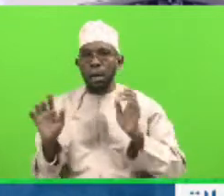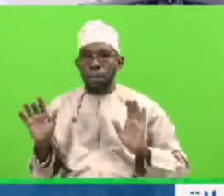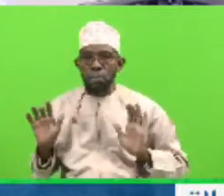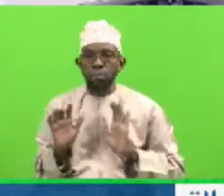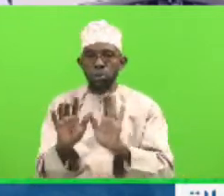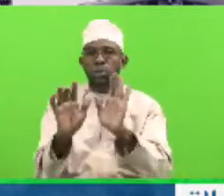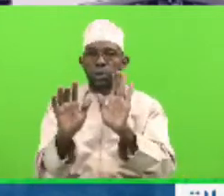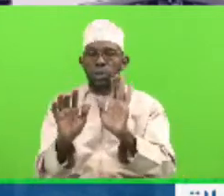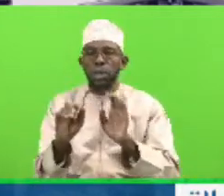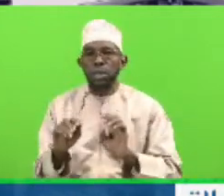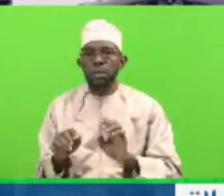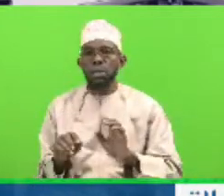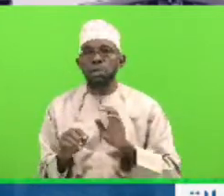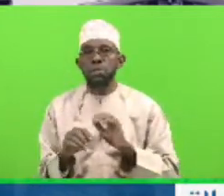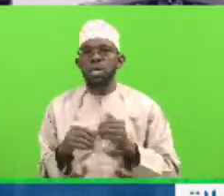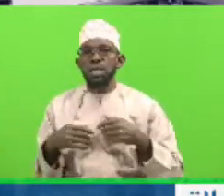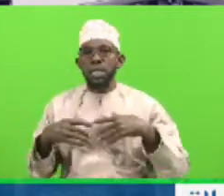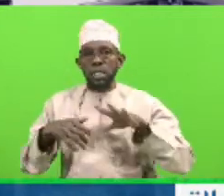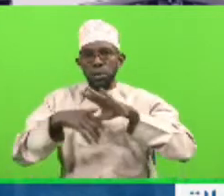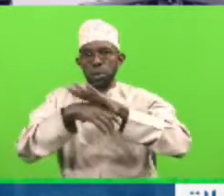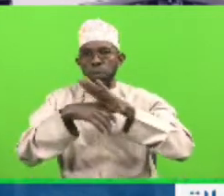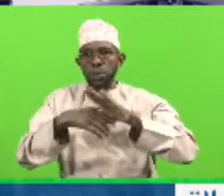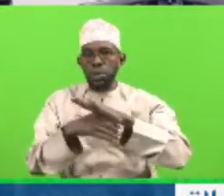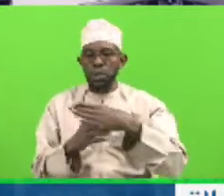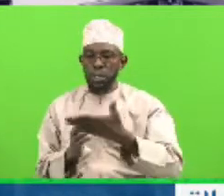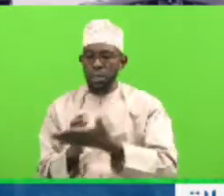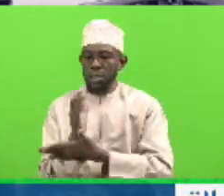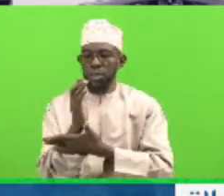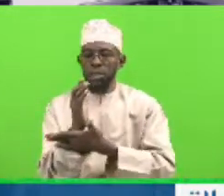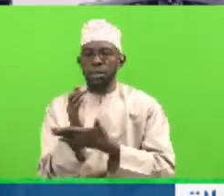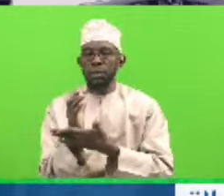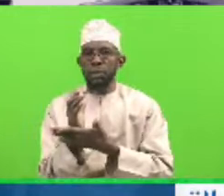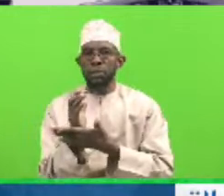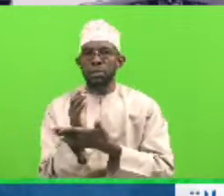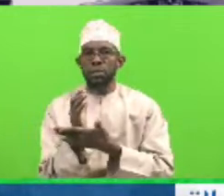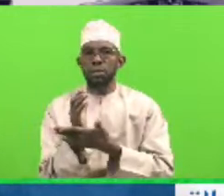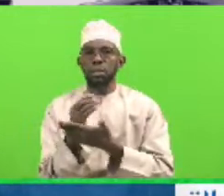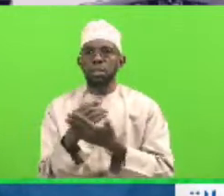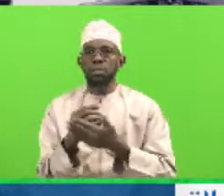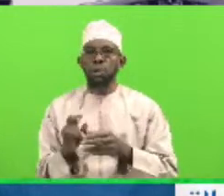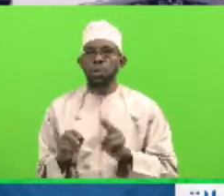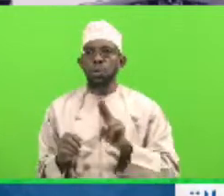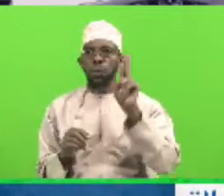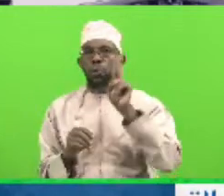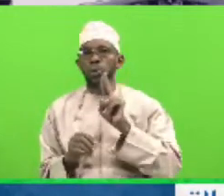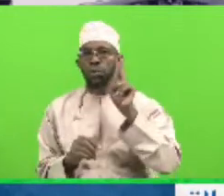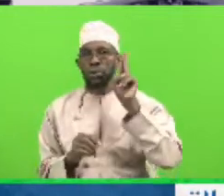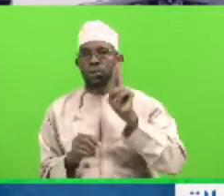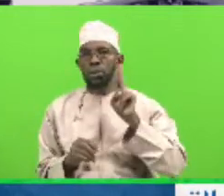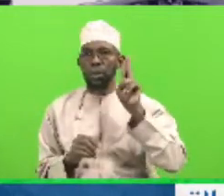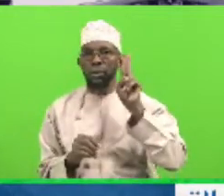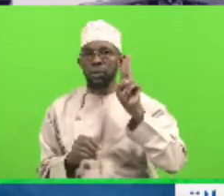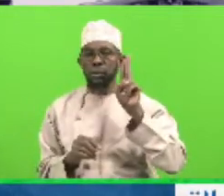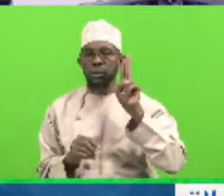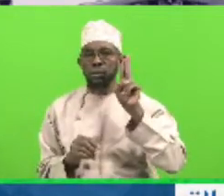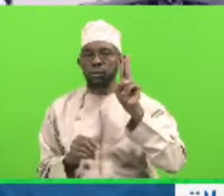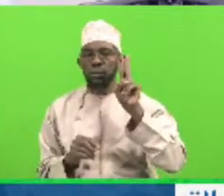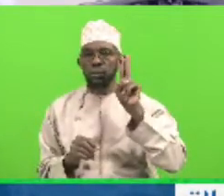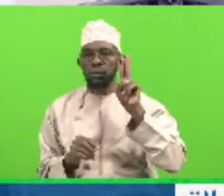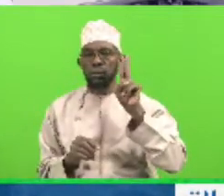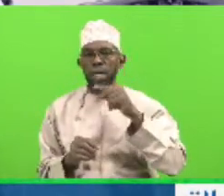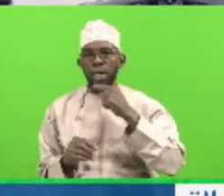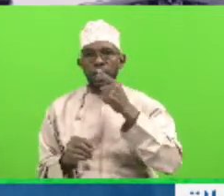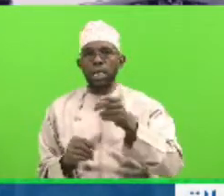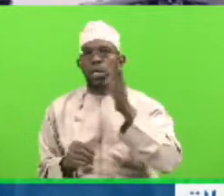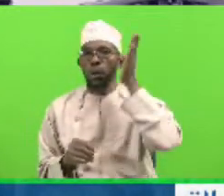pushed the case for homosexuality rights. But former President Uhuru Kenyatta